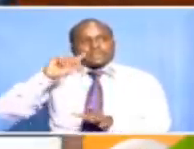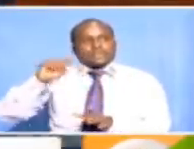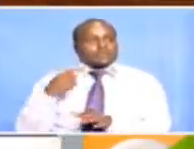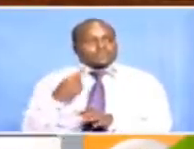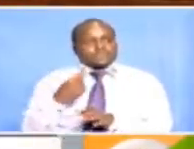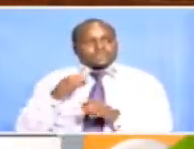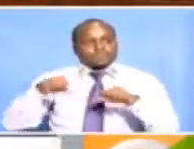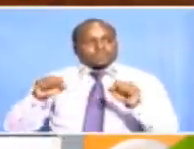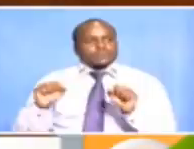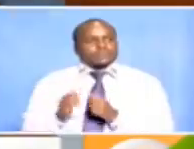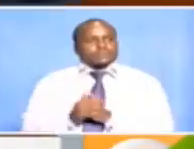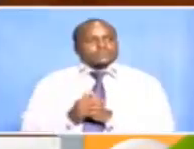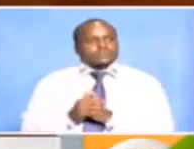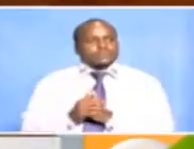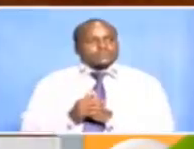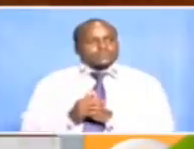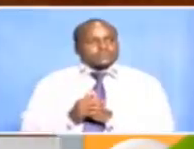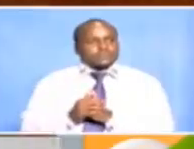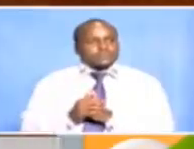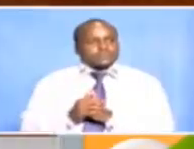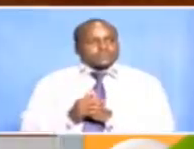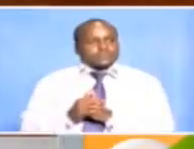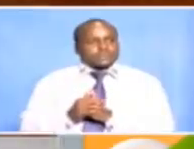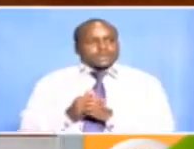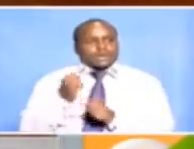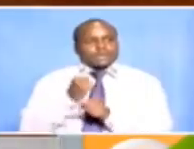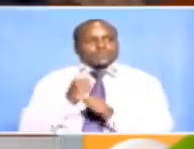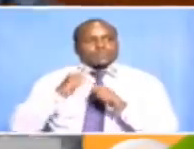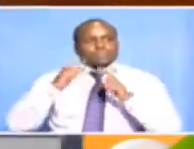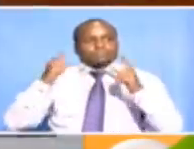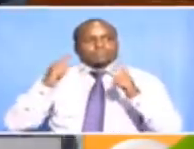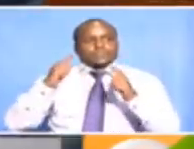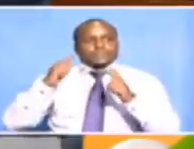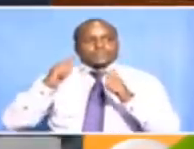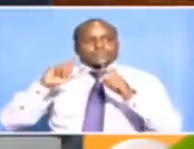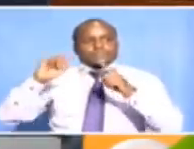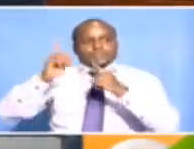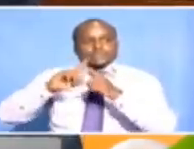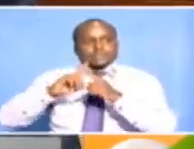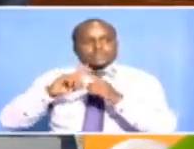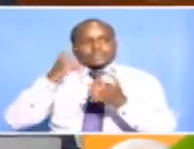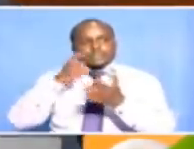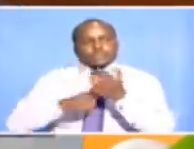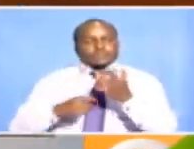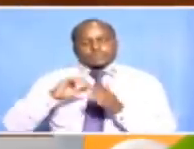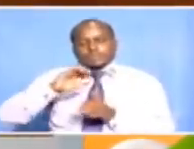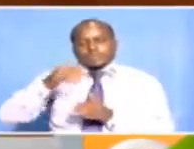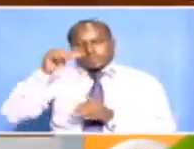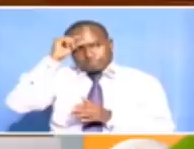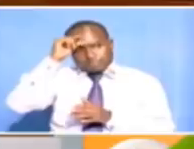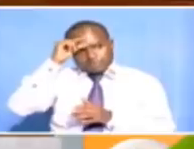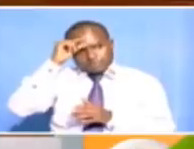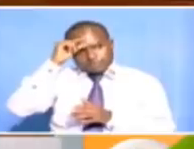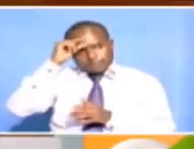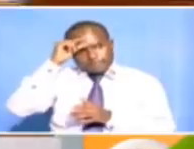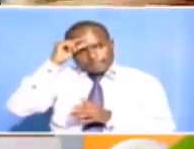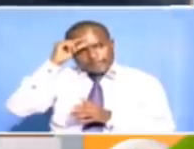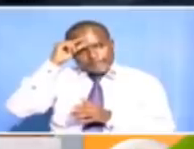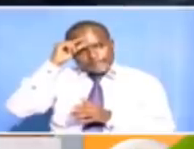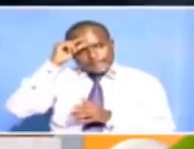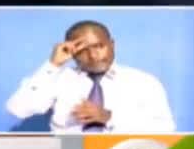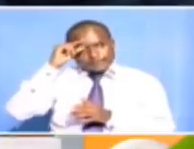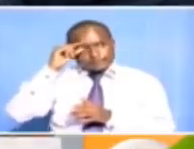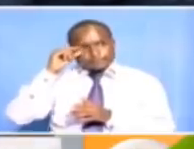1,000 to 2,000 border borders. I do a very big modern shed at the cost of the county government. Wacha wajifunishe kumwaga